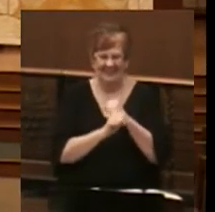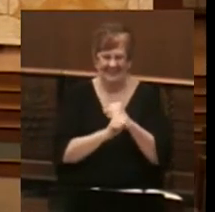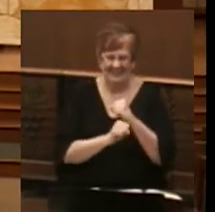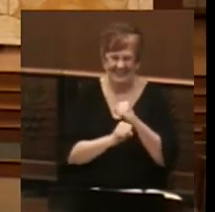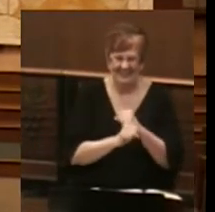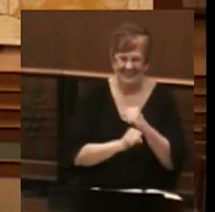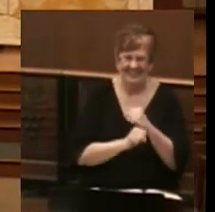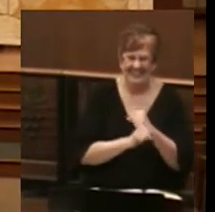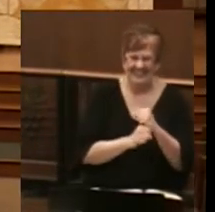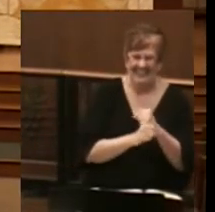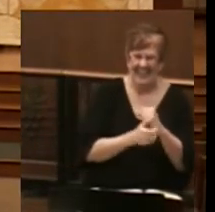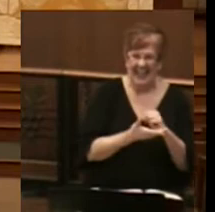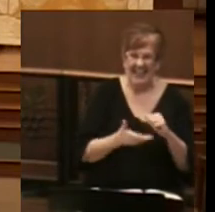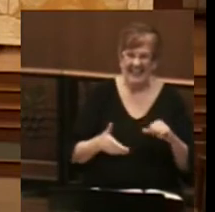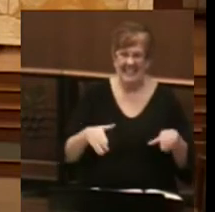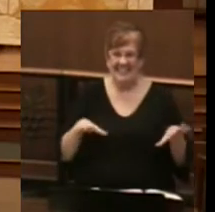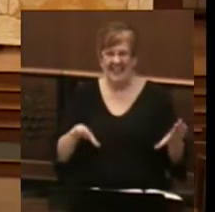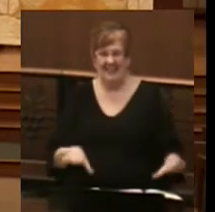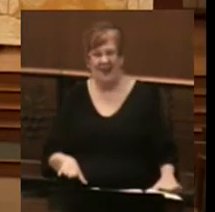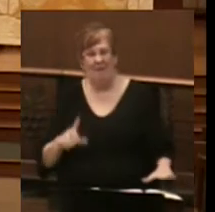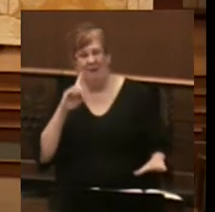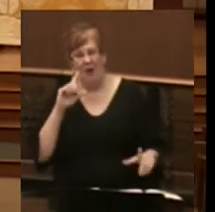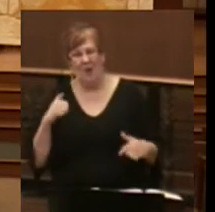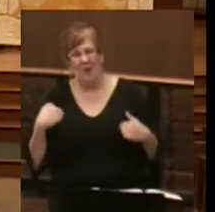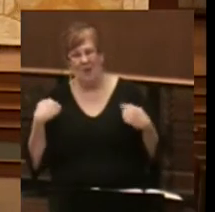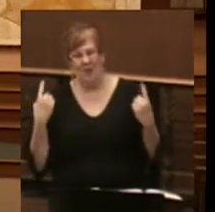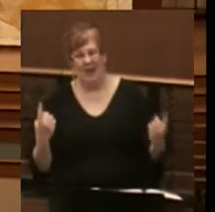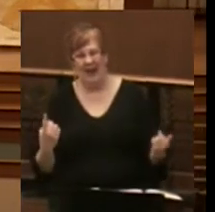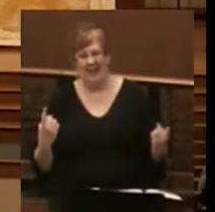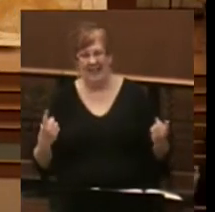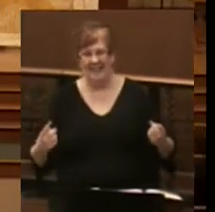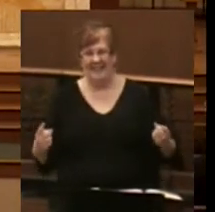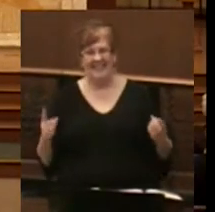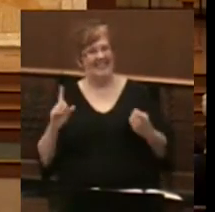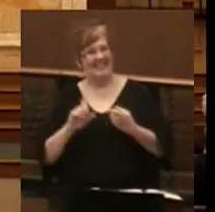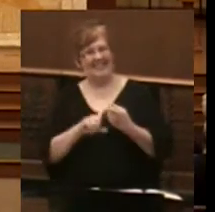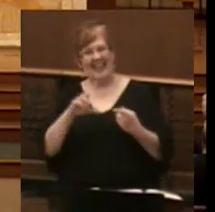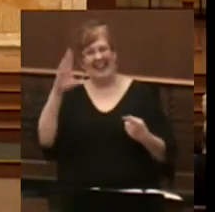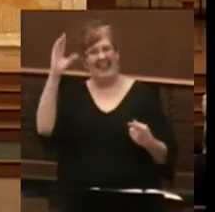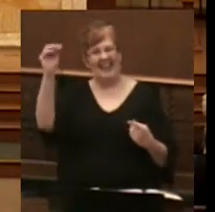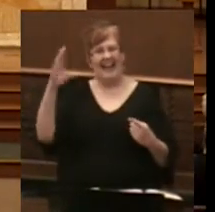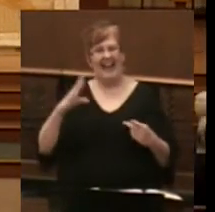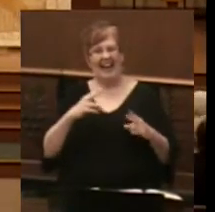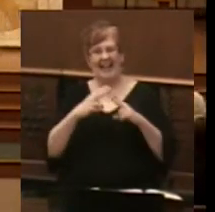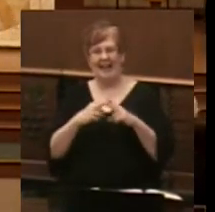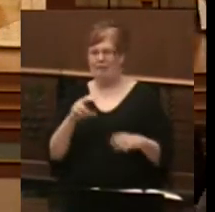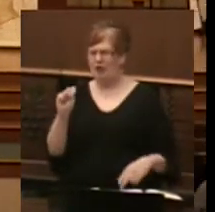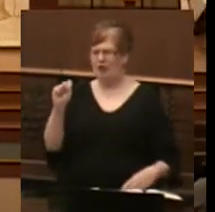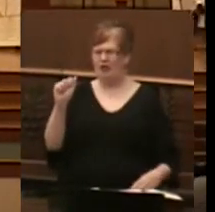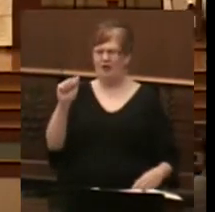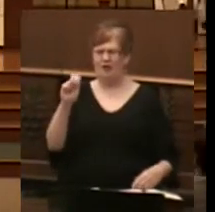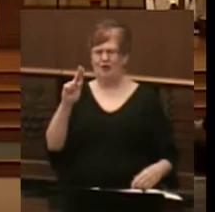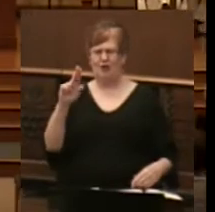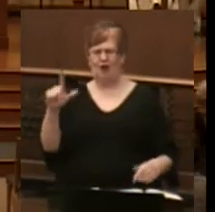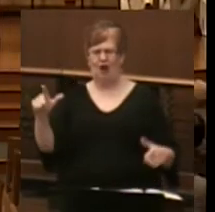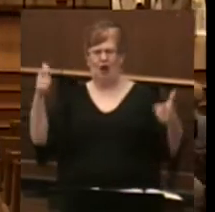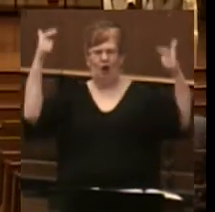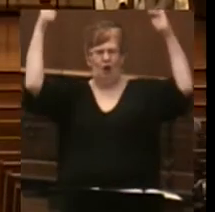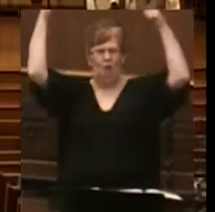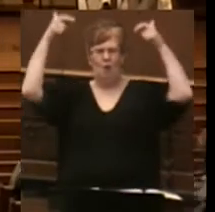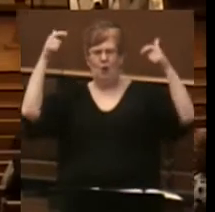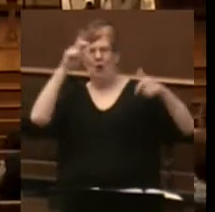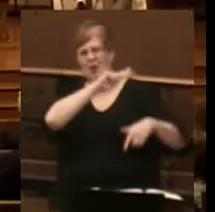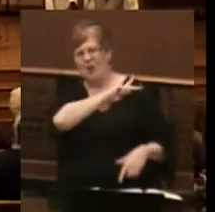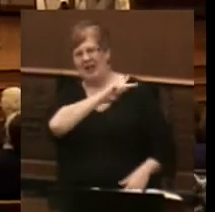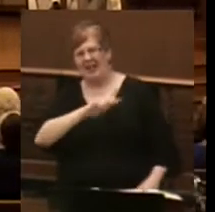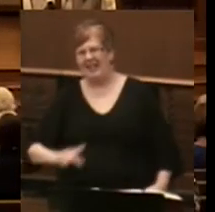Well, things settled down for a while. Till a guy named Saul was crowned king.